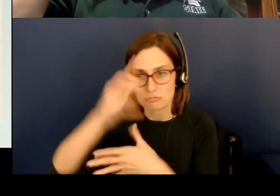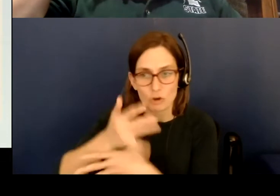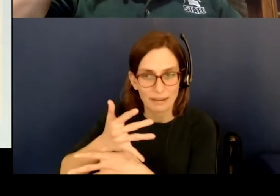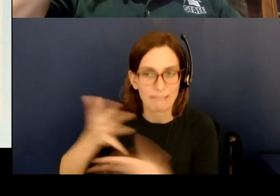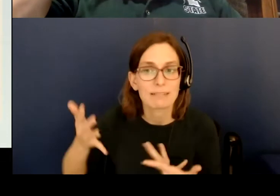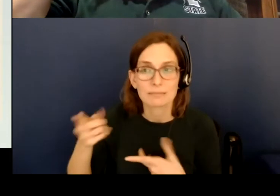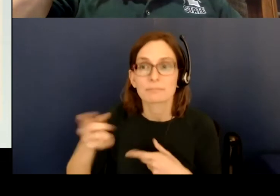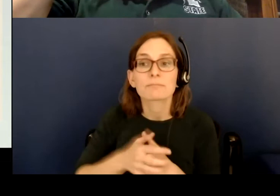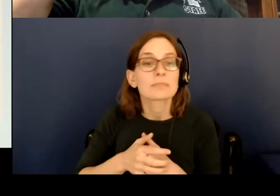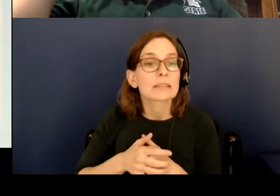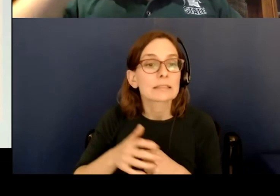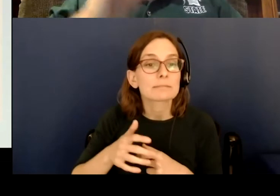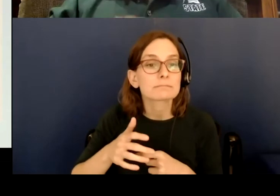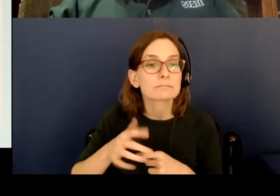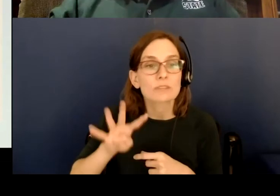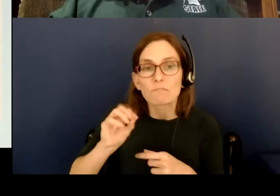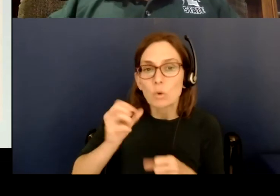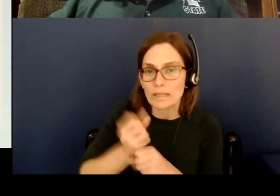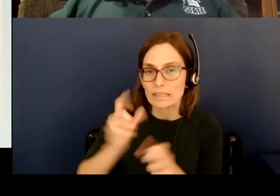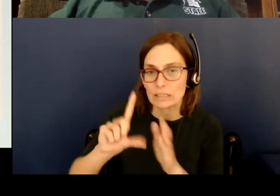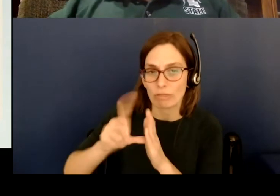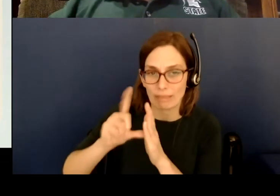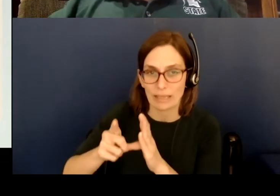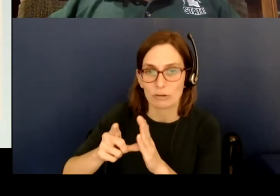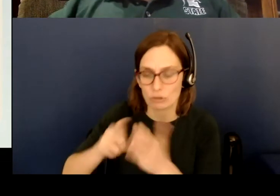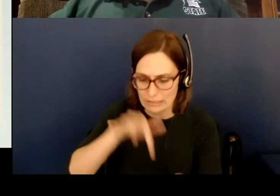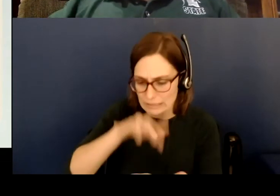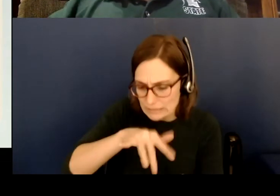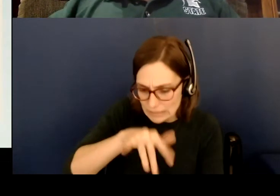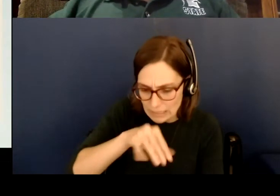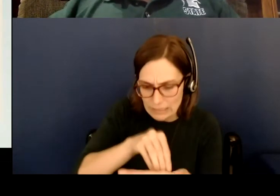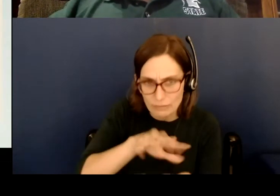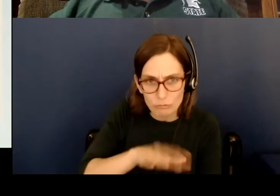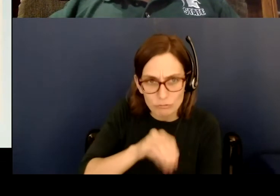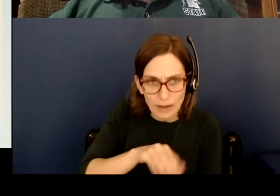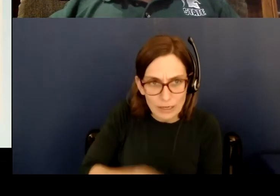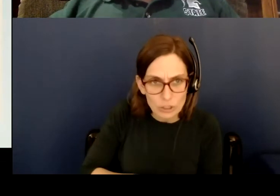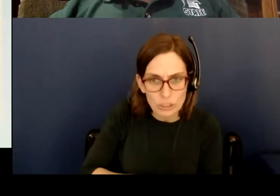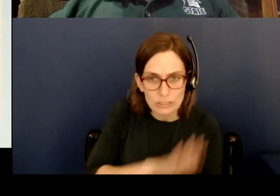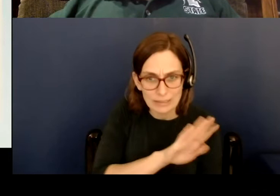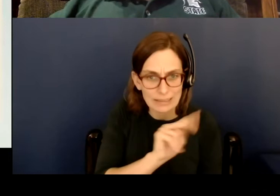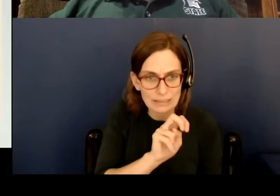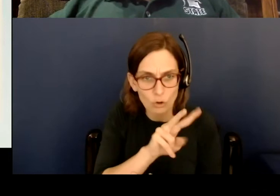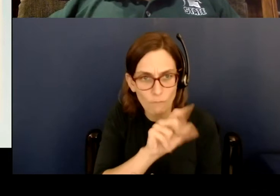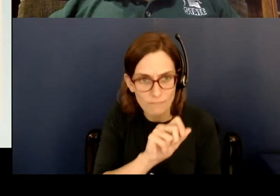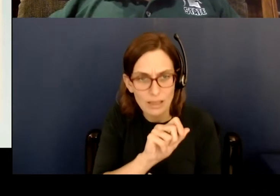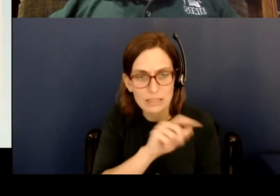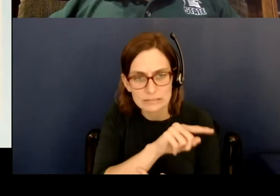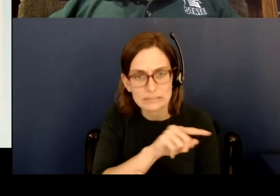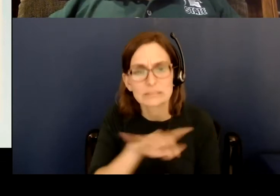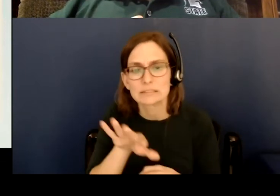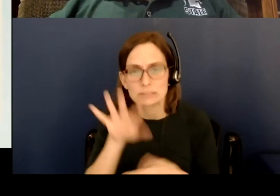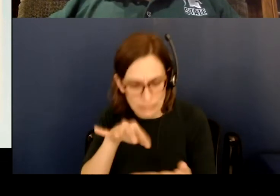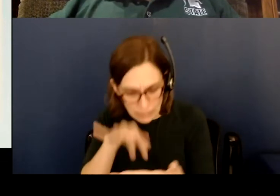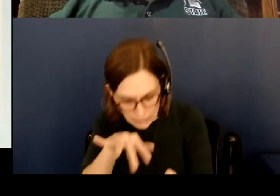40 years later, after the initial observations, he studied records of Fabricius's nova, as it was called, and he discovered